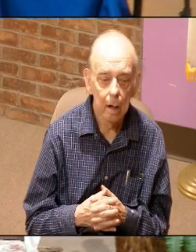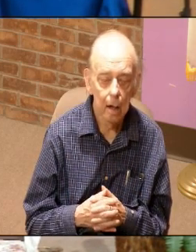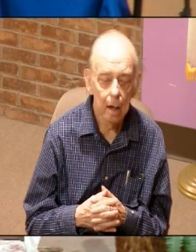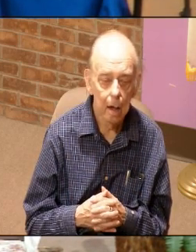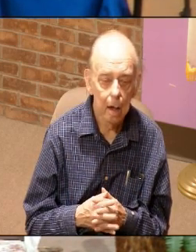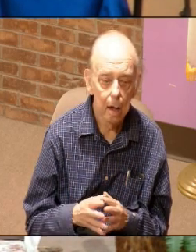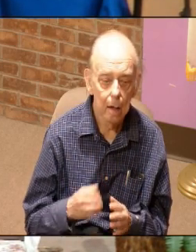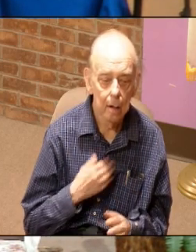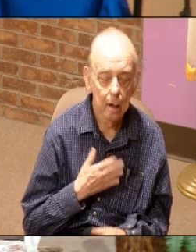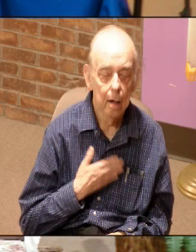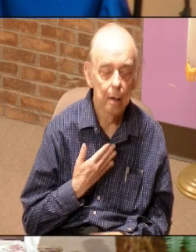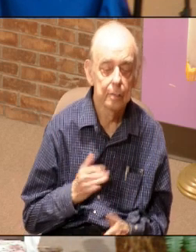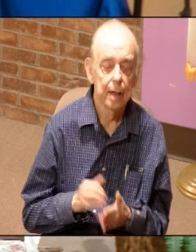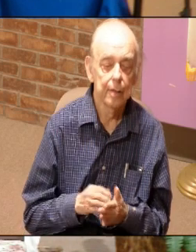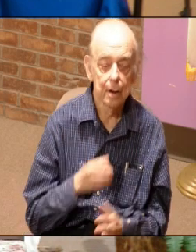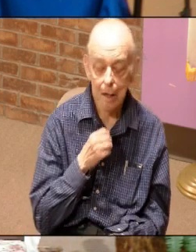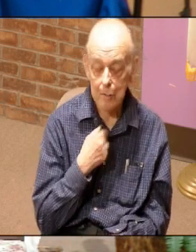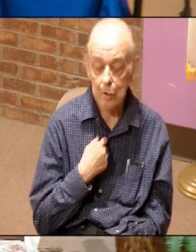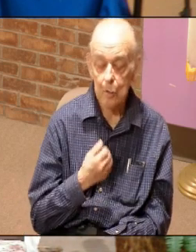I'm glad I'm old